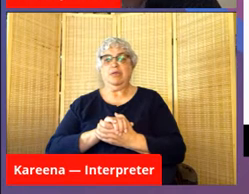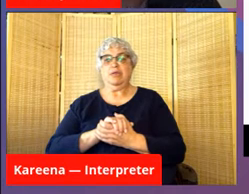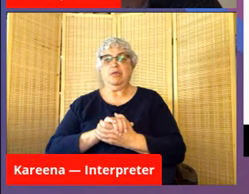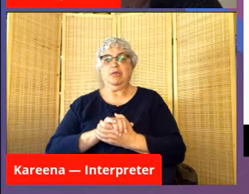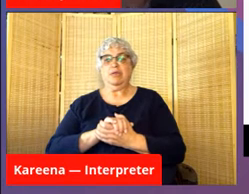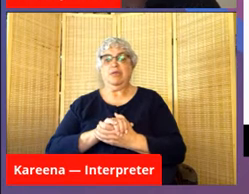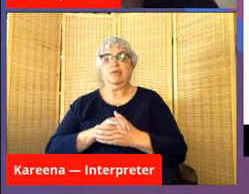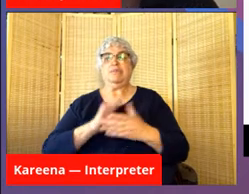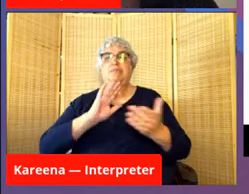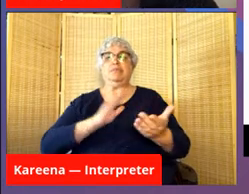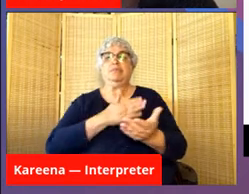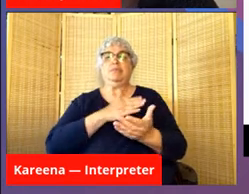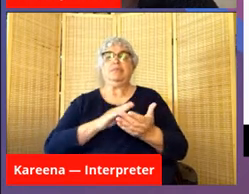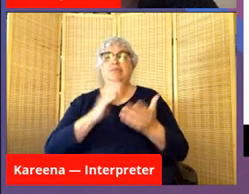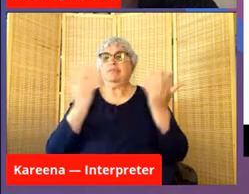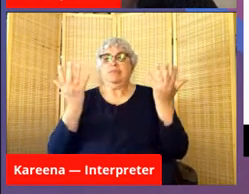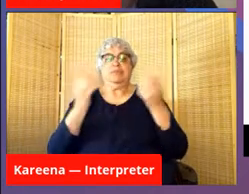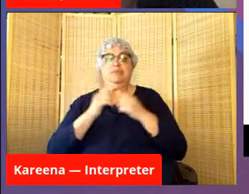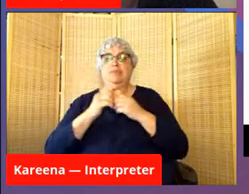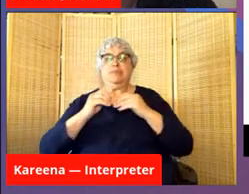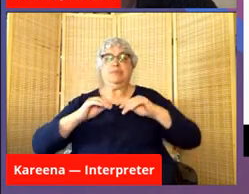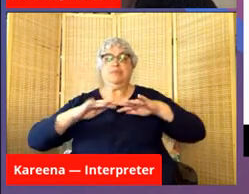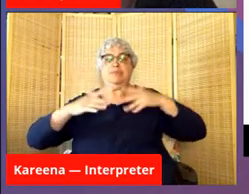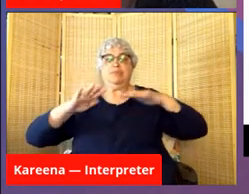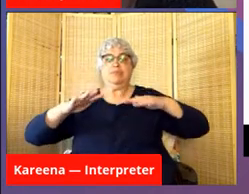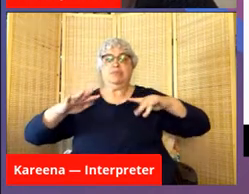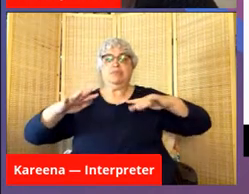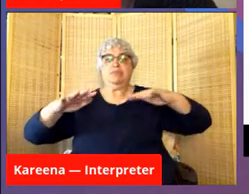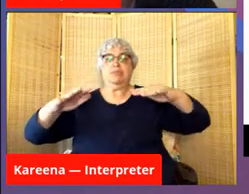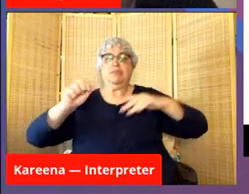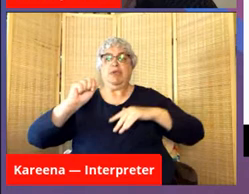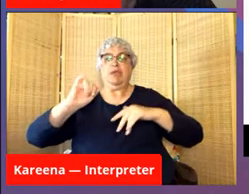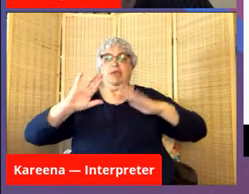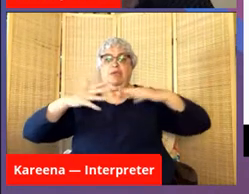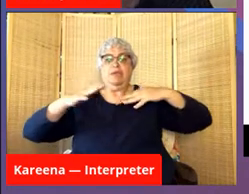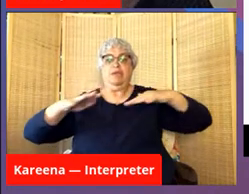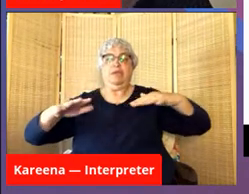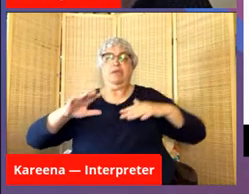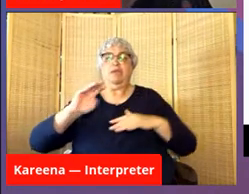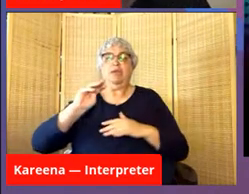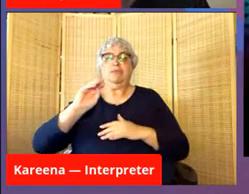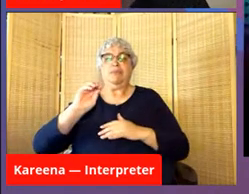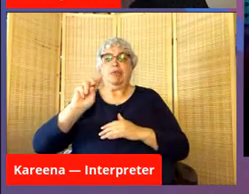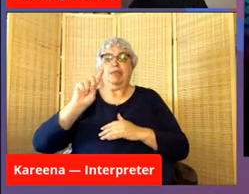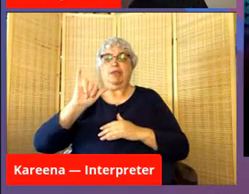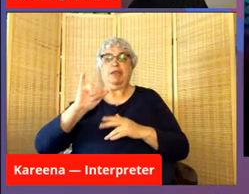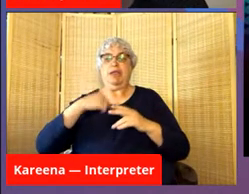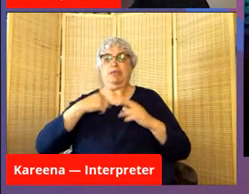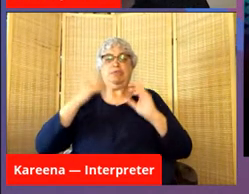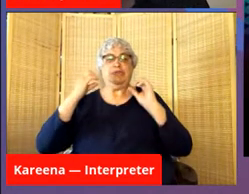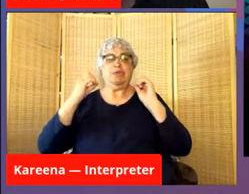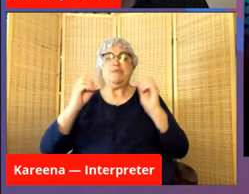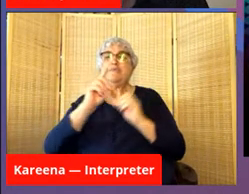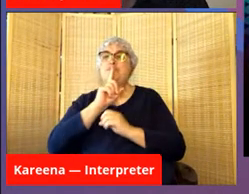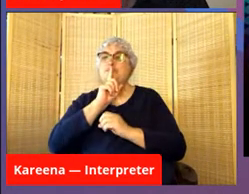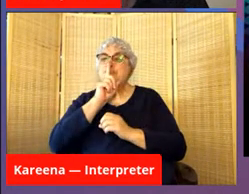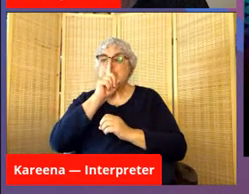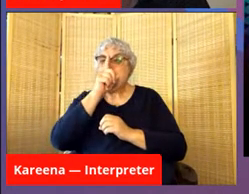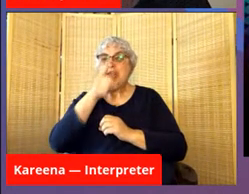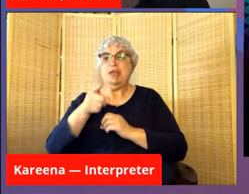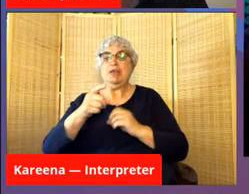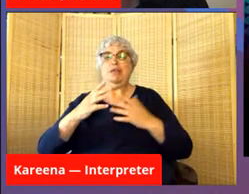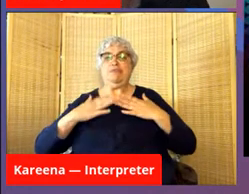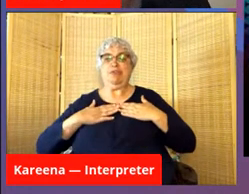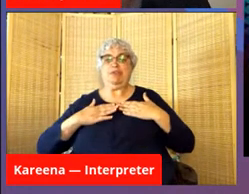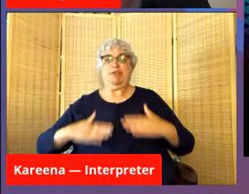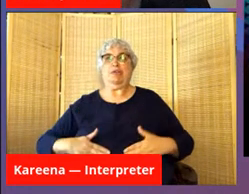Yet, music is just vibrating air, and melody has no real physical existence outside of